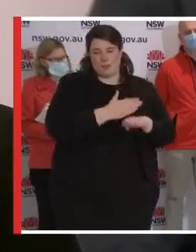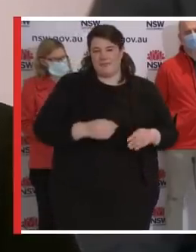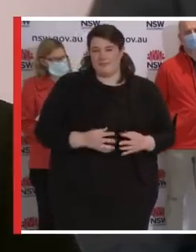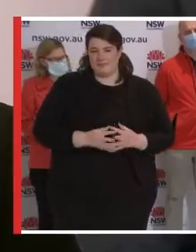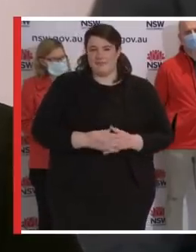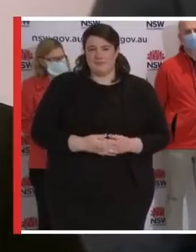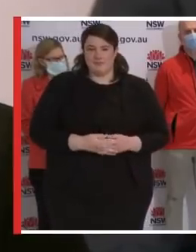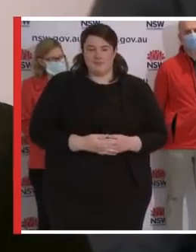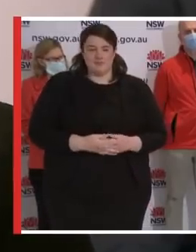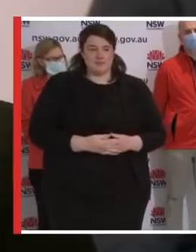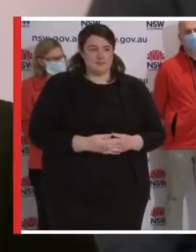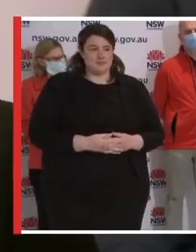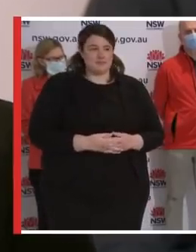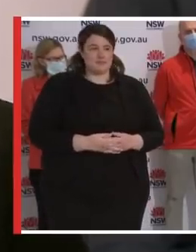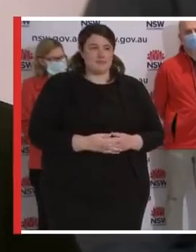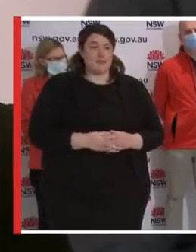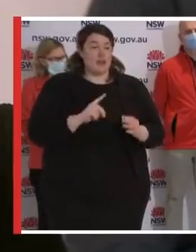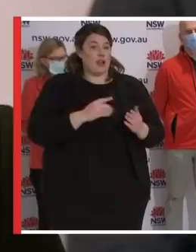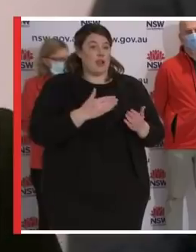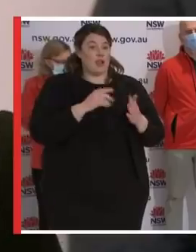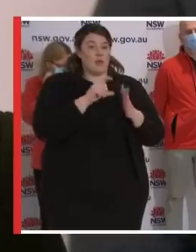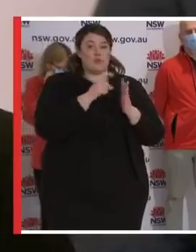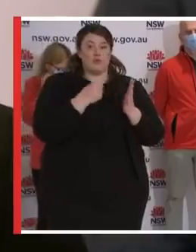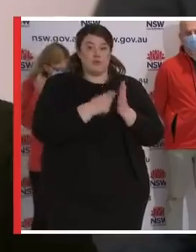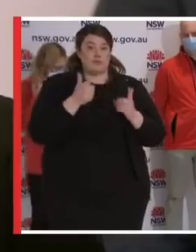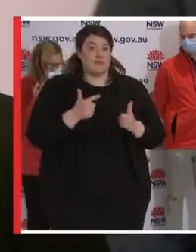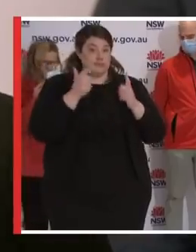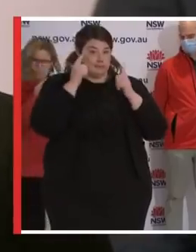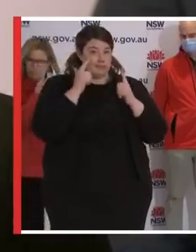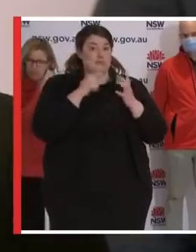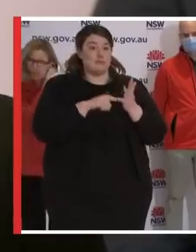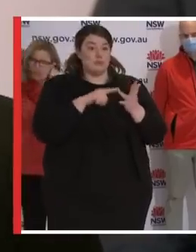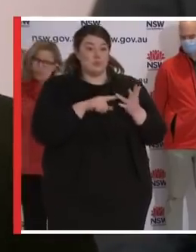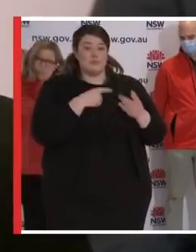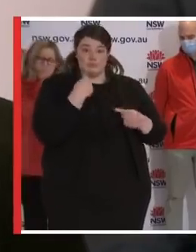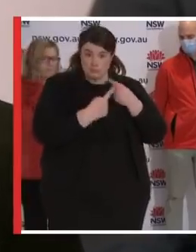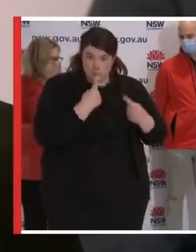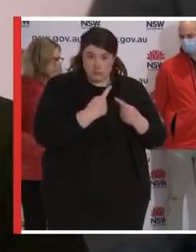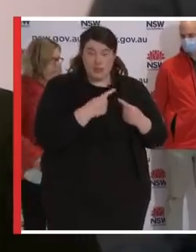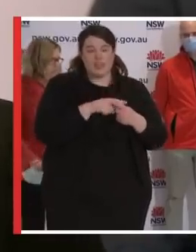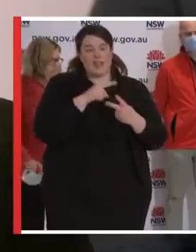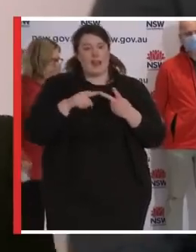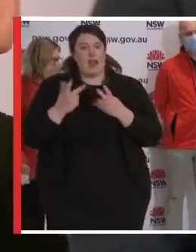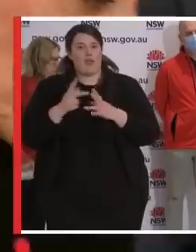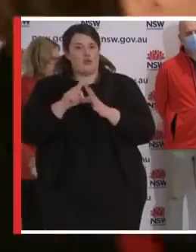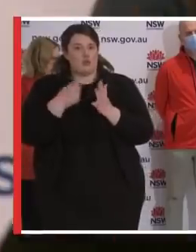everybody here. So I'll now get Dr. Chant to provide her update, and then we'll ask Dr. Richard Totro to say a few